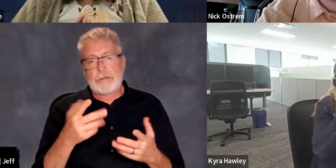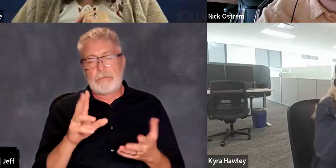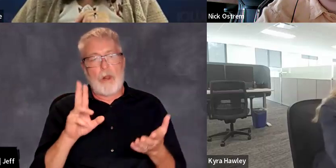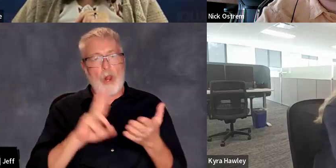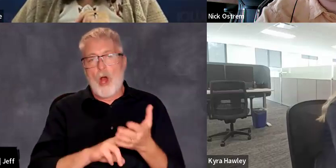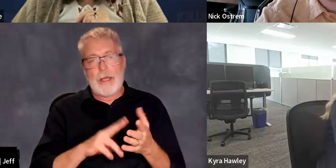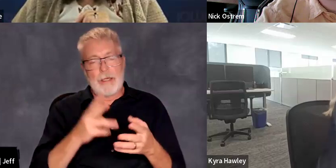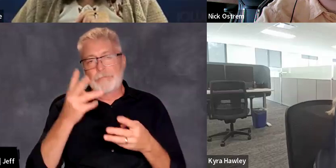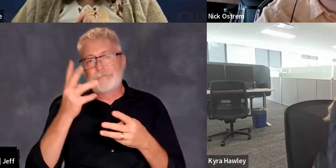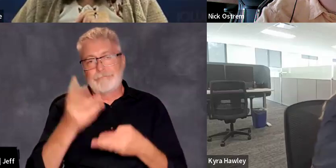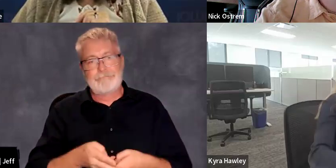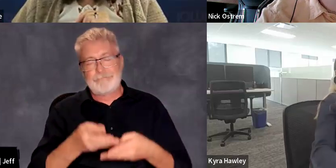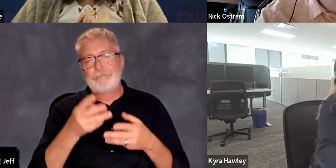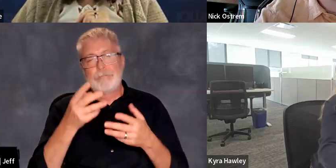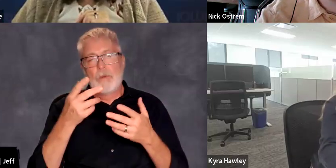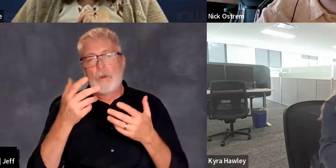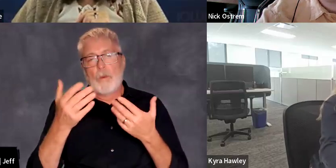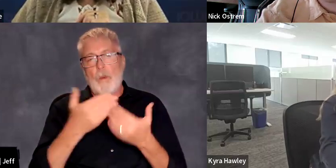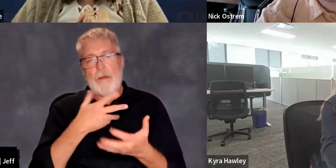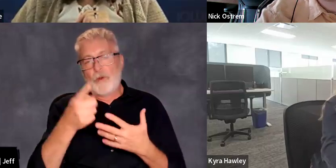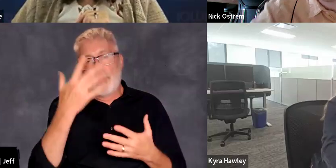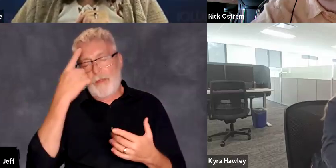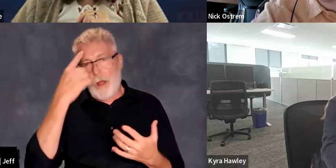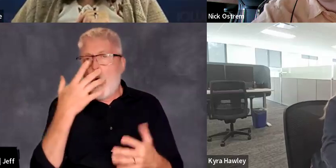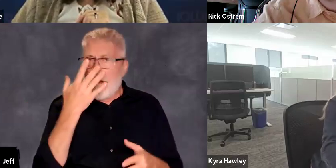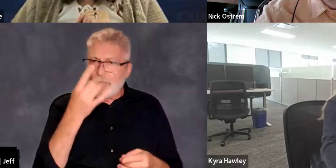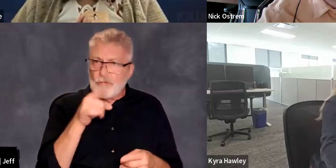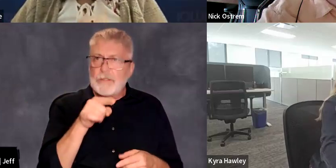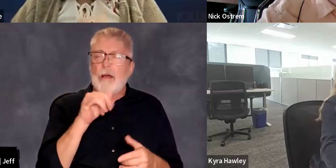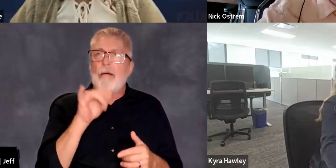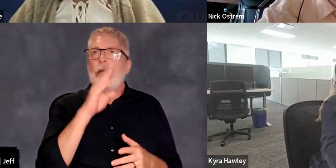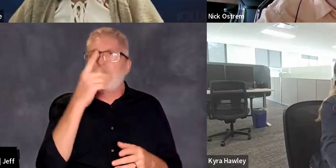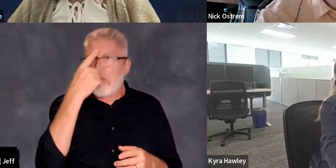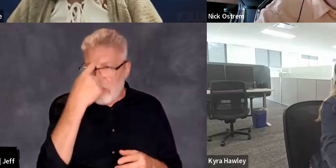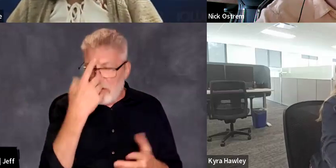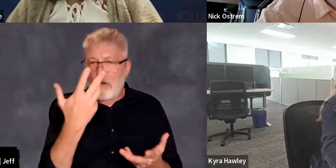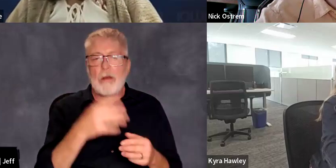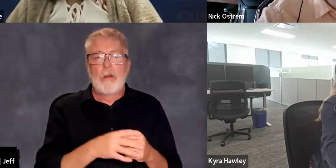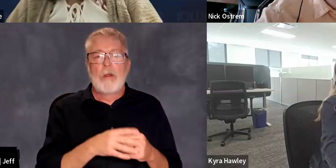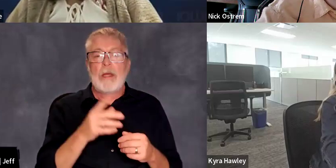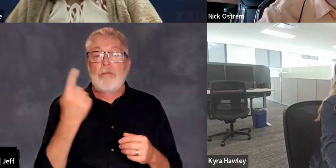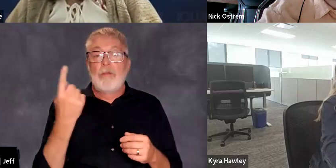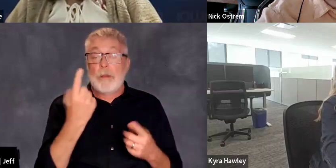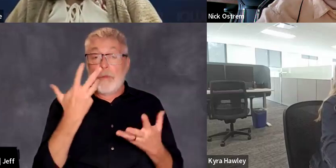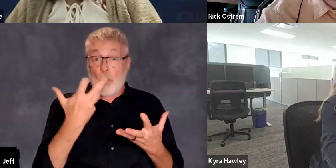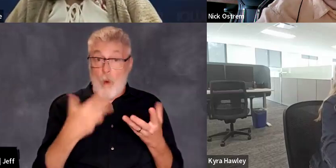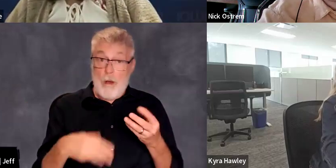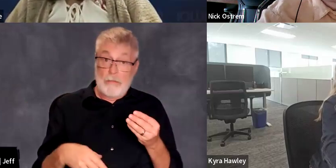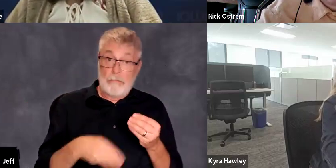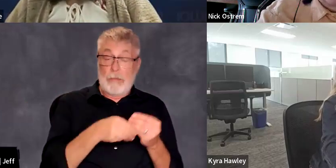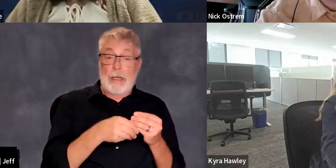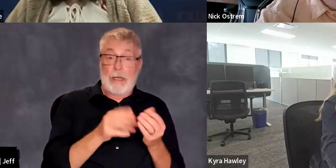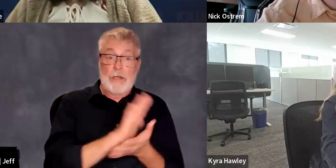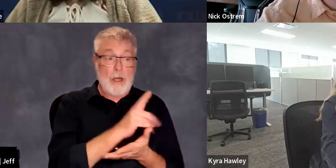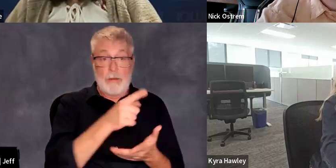in and click on whichever ones you think are interesting. If there's something that you would like to see a document of that we